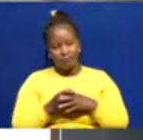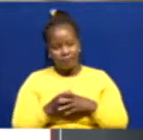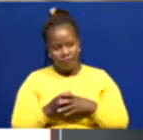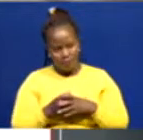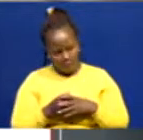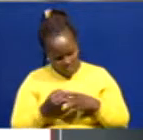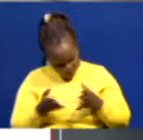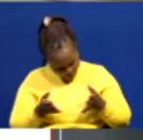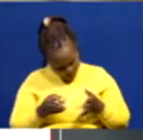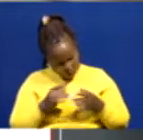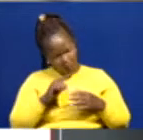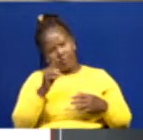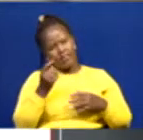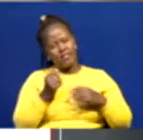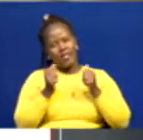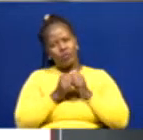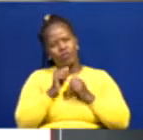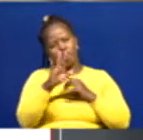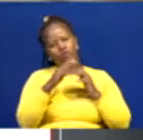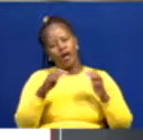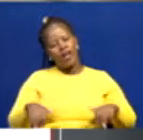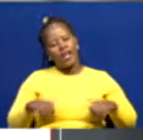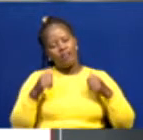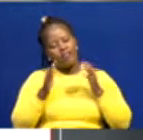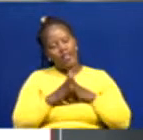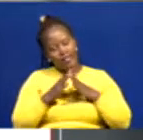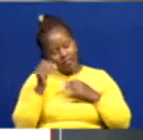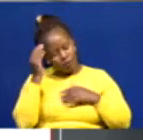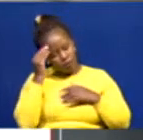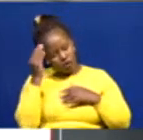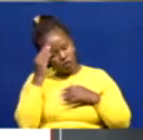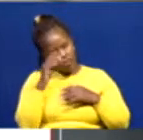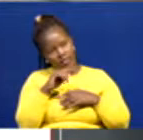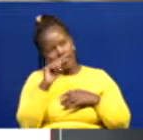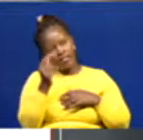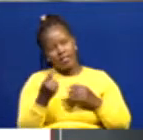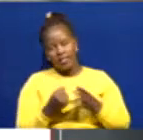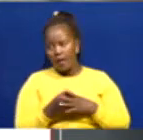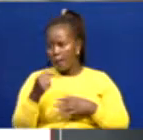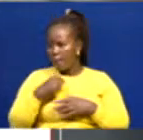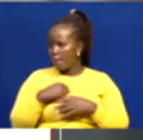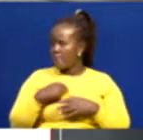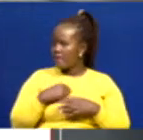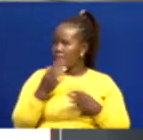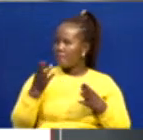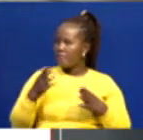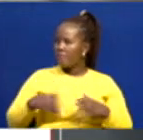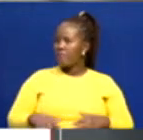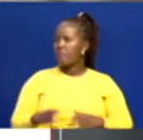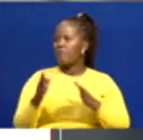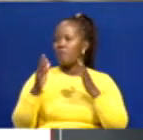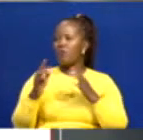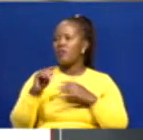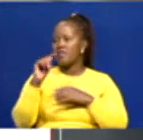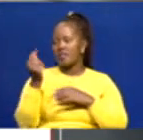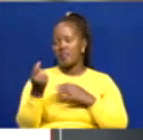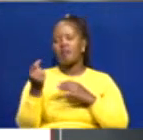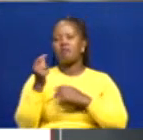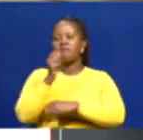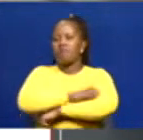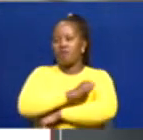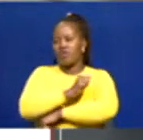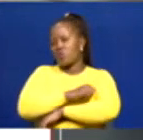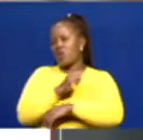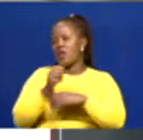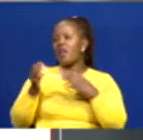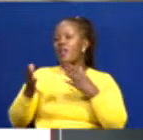Let's start off with your early life and education in Kenya. Well, I was born in Kenya, mm-hmm. and I went to school here.